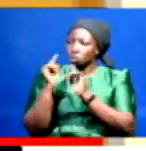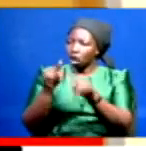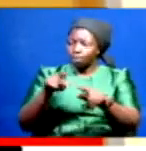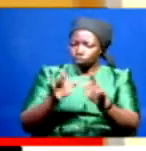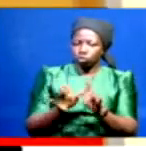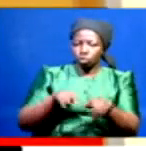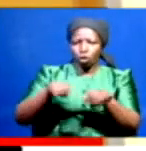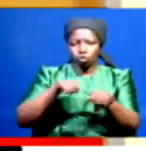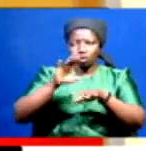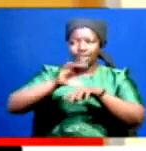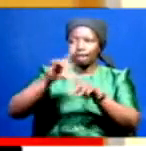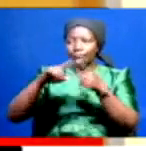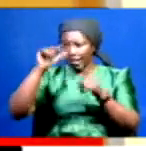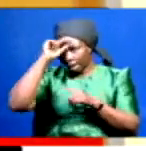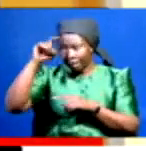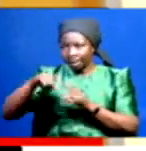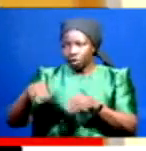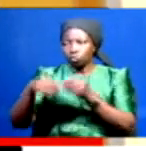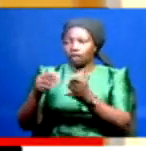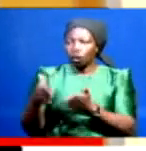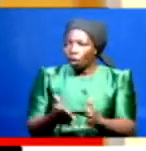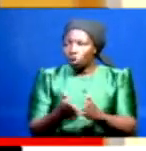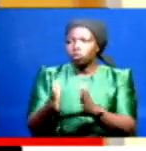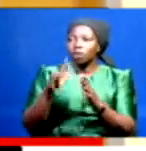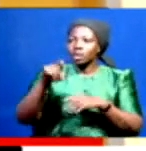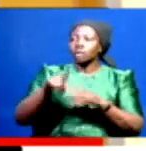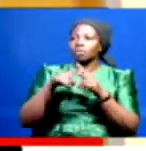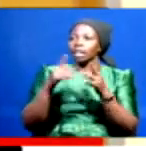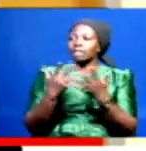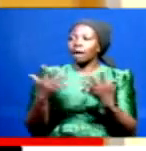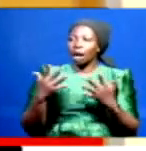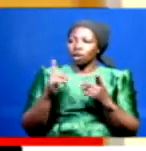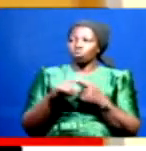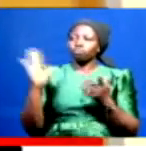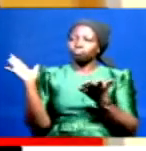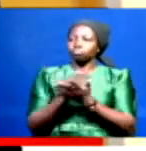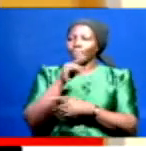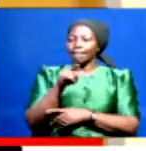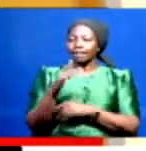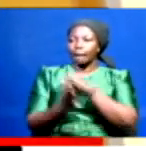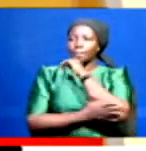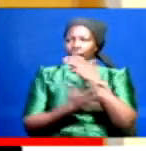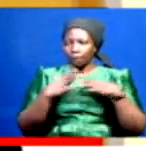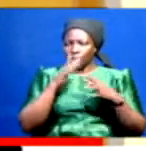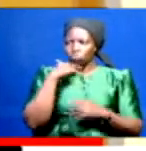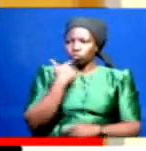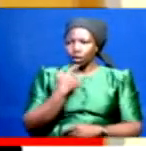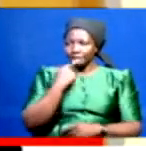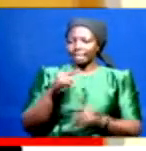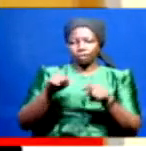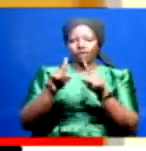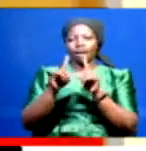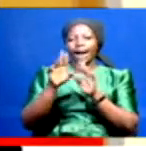government needs to have a platform. We need to start somewhere to rein in on these rogue people who are claiming to be religious,